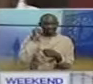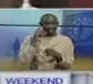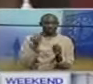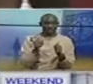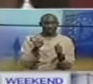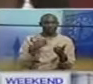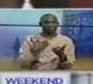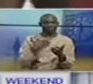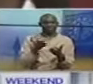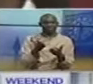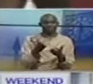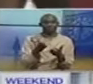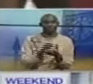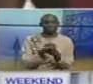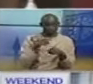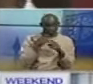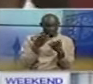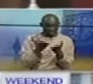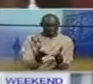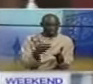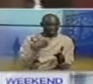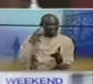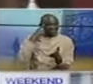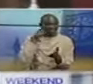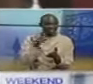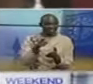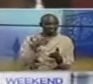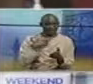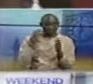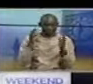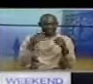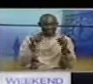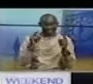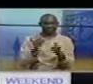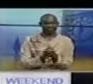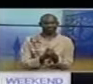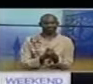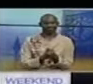or understood wrongly about me. So I think that was my big break.